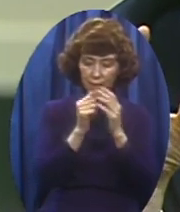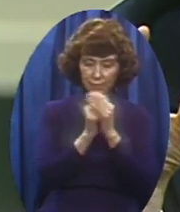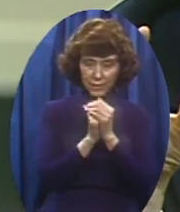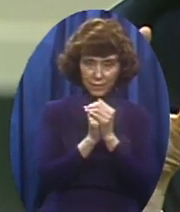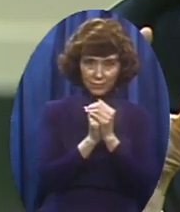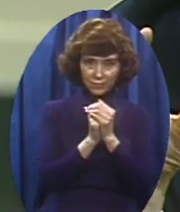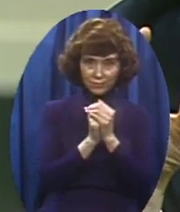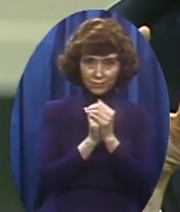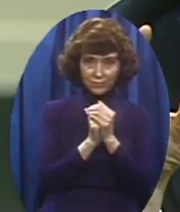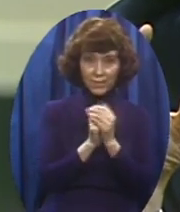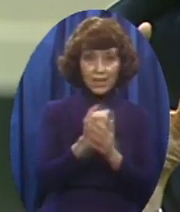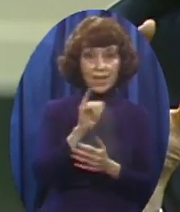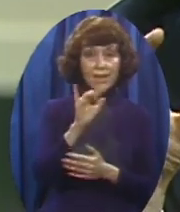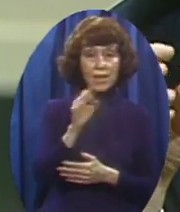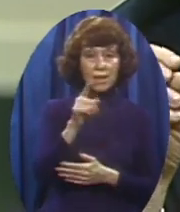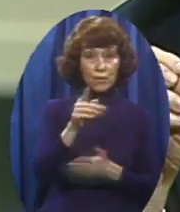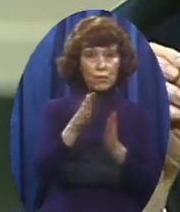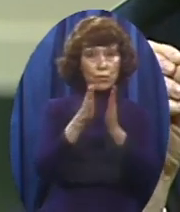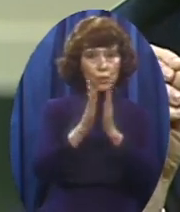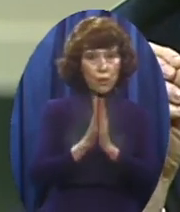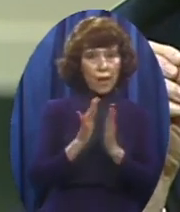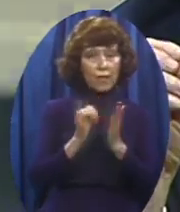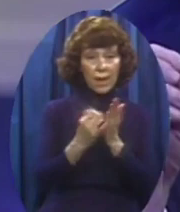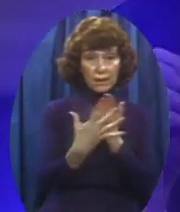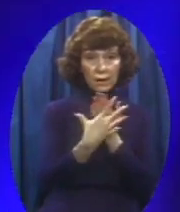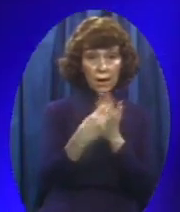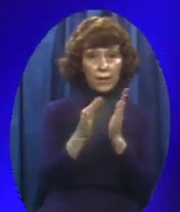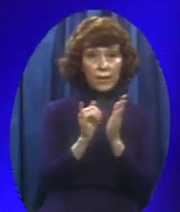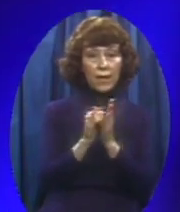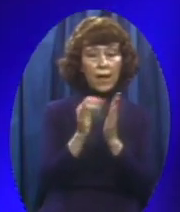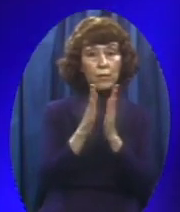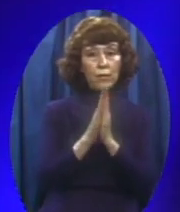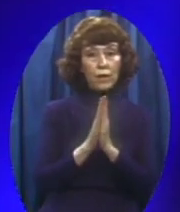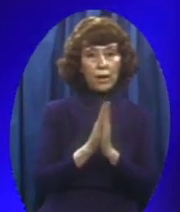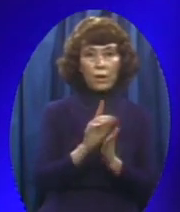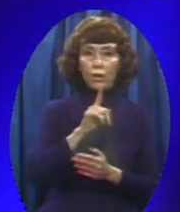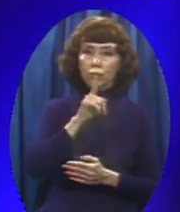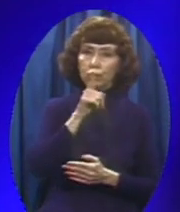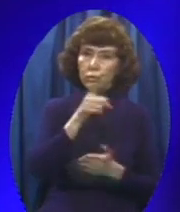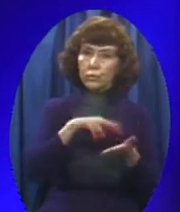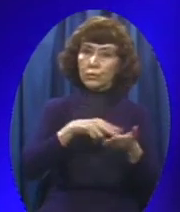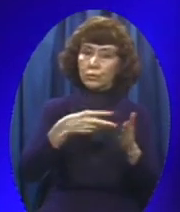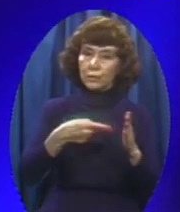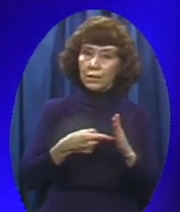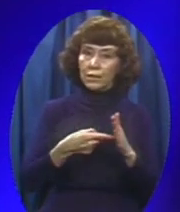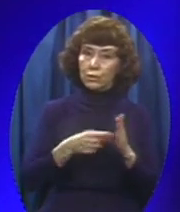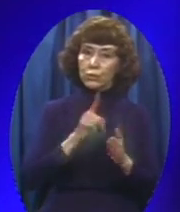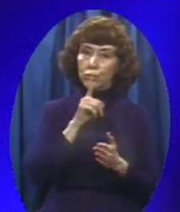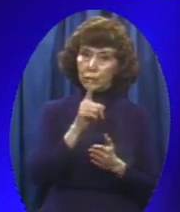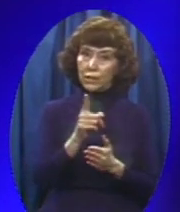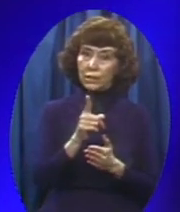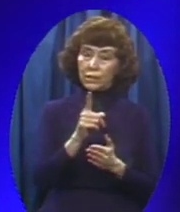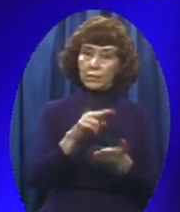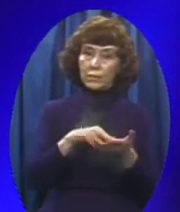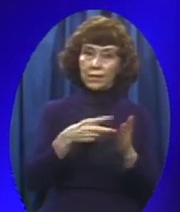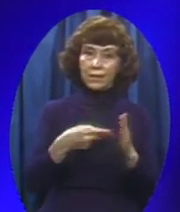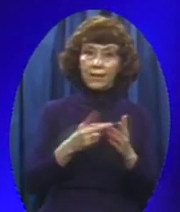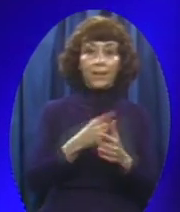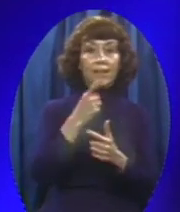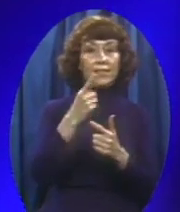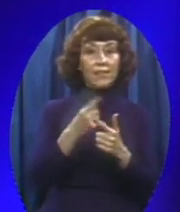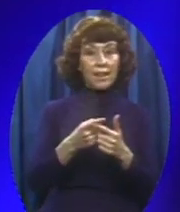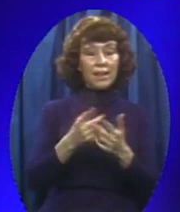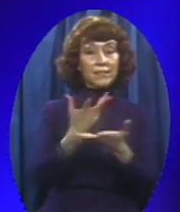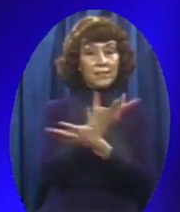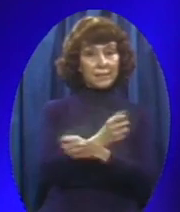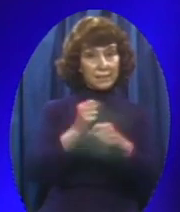home, I want you to write me and ask for a free copy of the same booklet we'll give these who walk the aisles here at Thomas Road, How to Get Started Right. If you